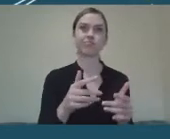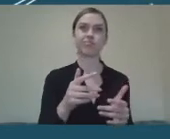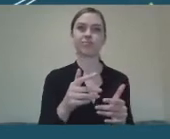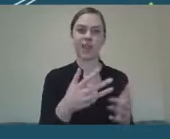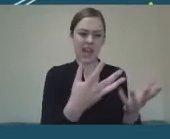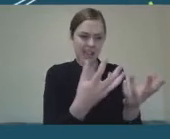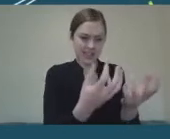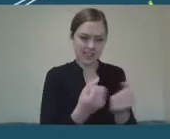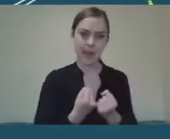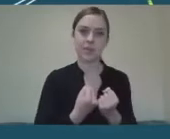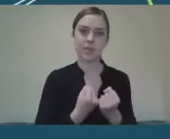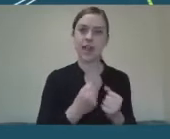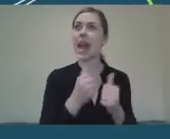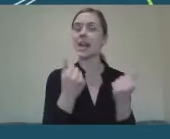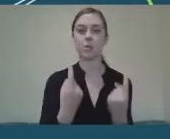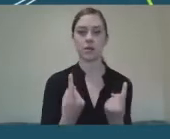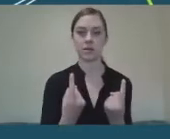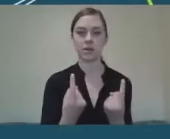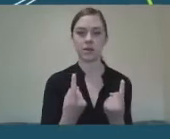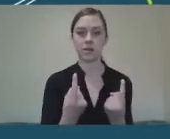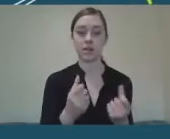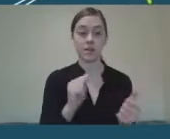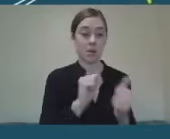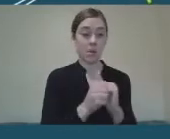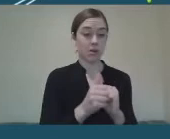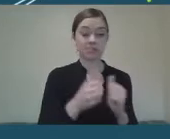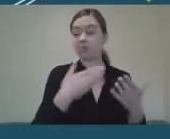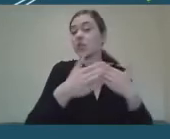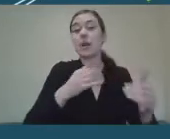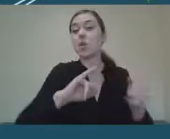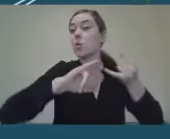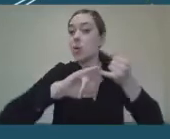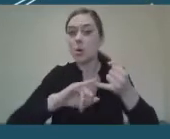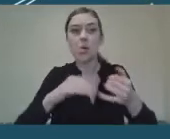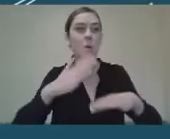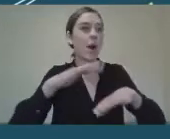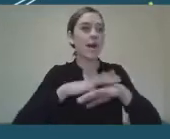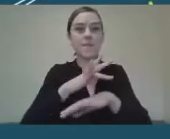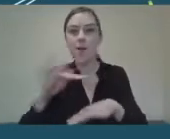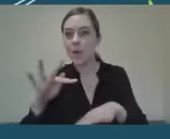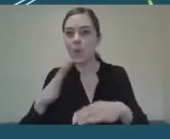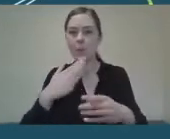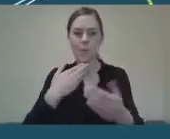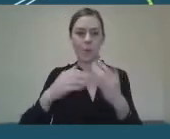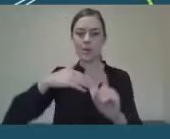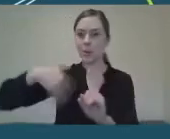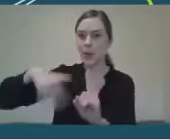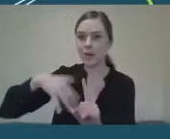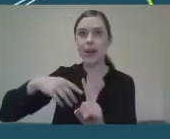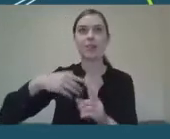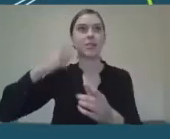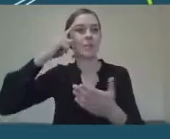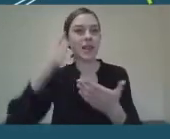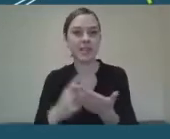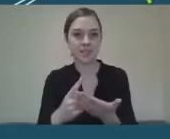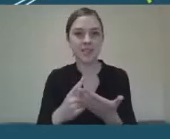accepts anyone. Sport doesn't matter who you are, where you come from, what your background is, what your beliefs are, as long